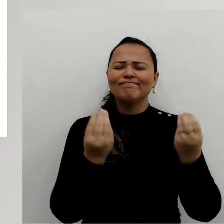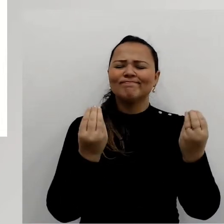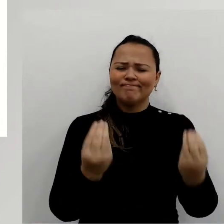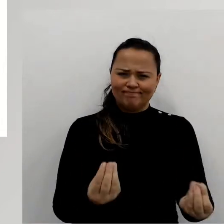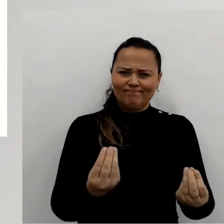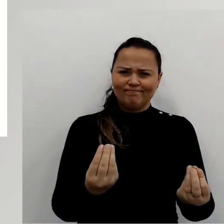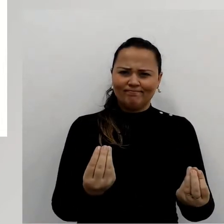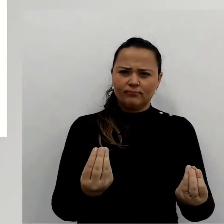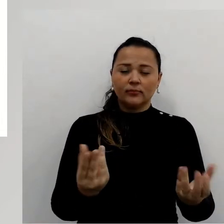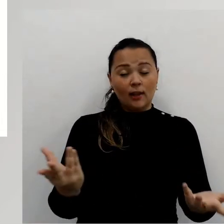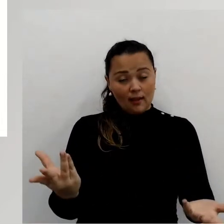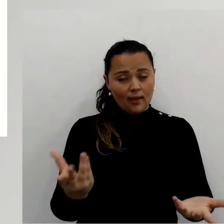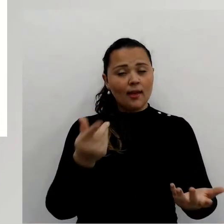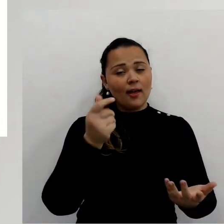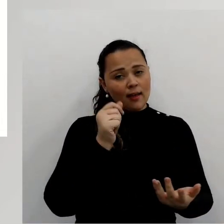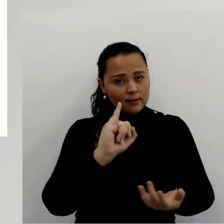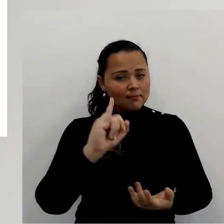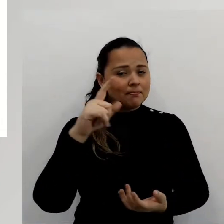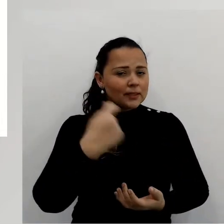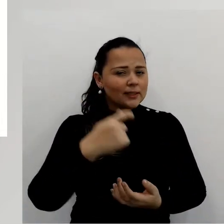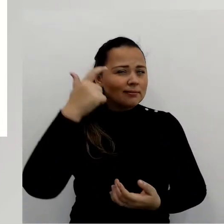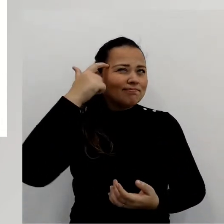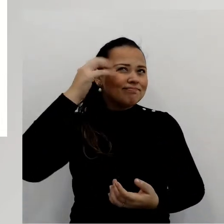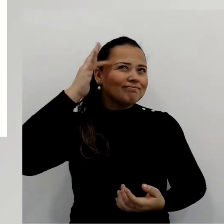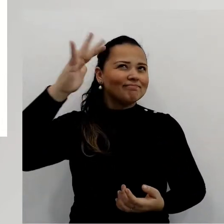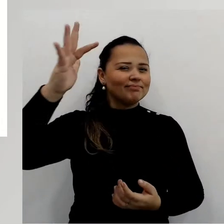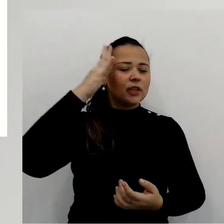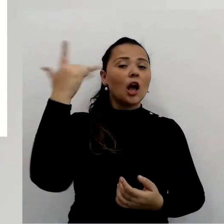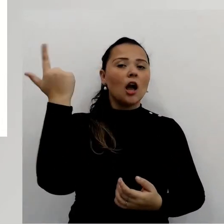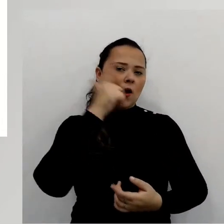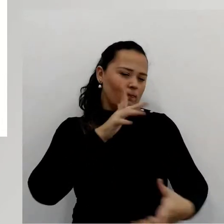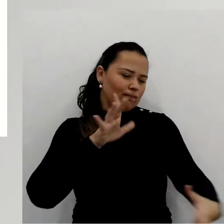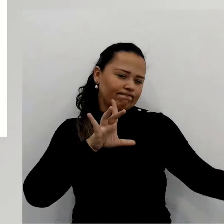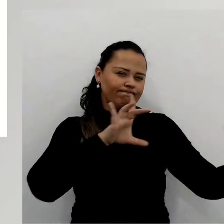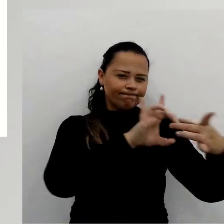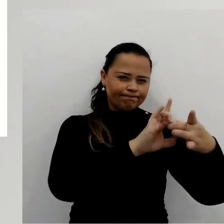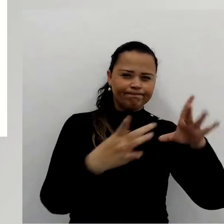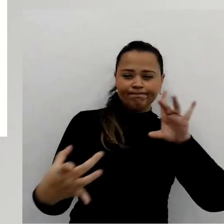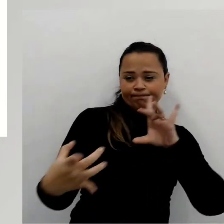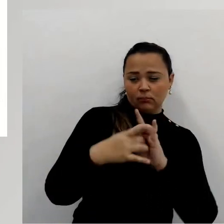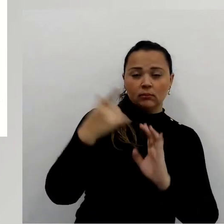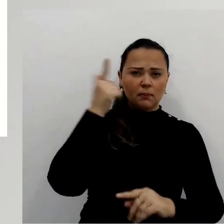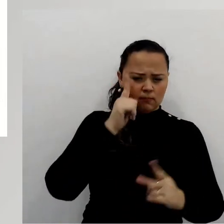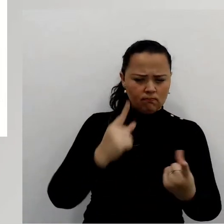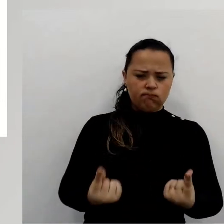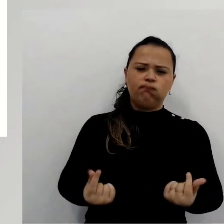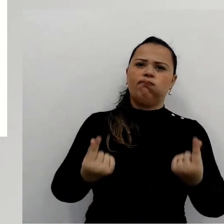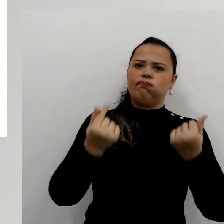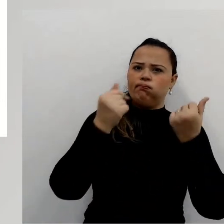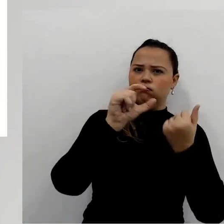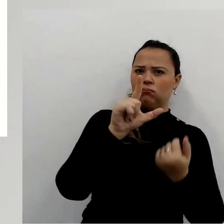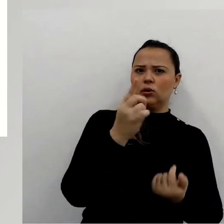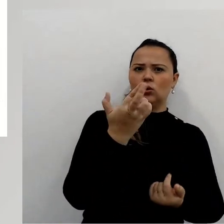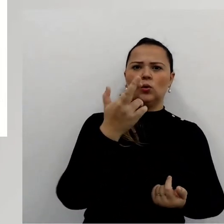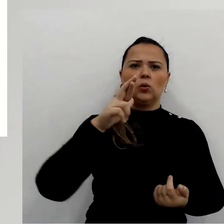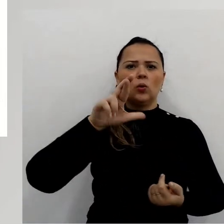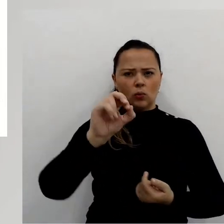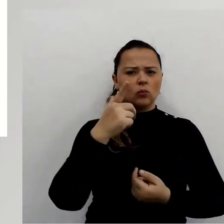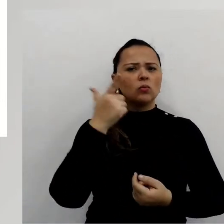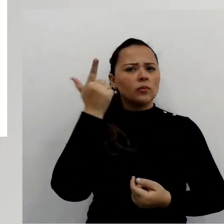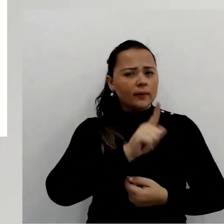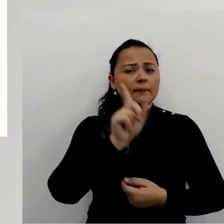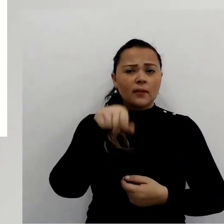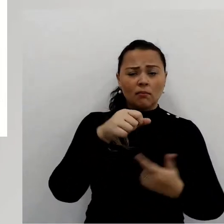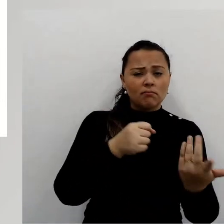to productivity and to profitability going forward. And it's really based on something I call process